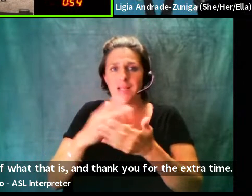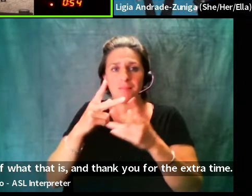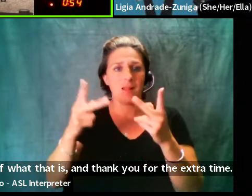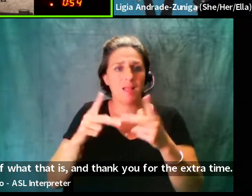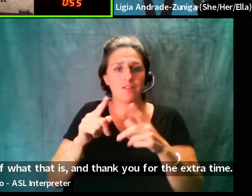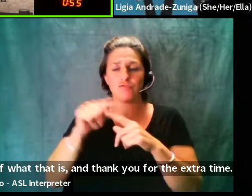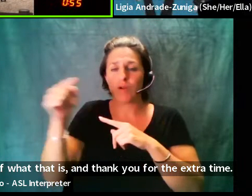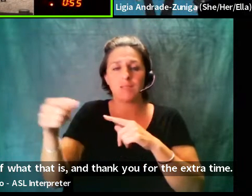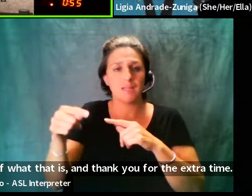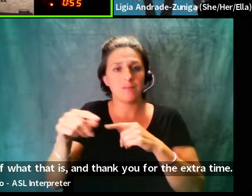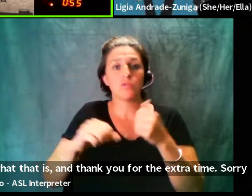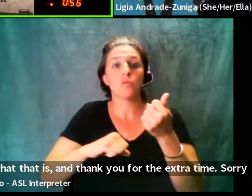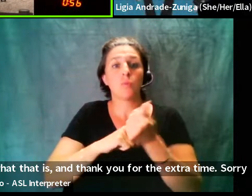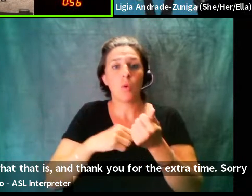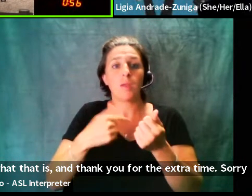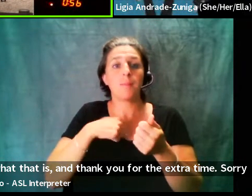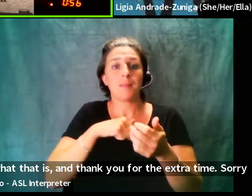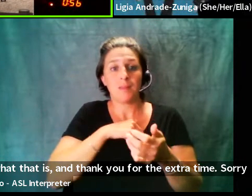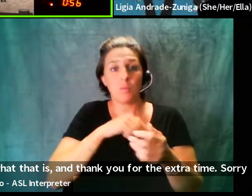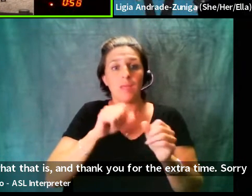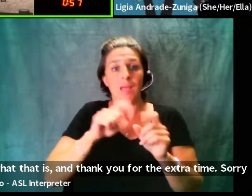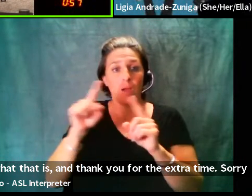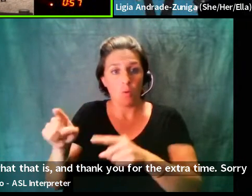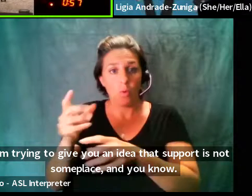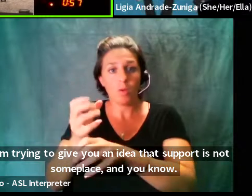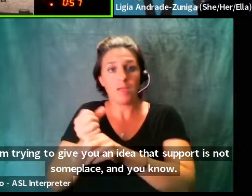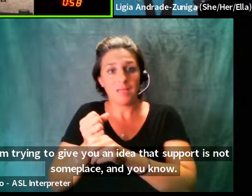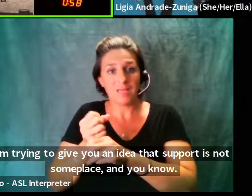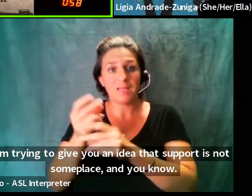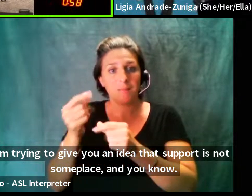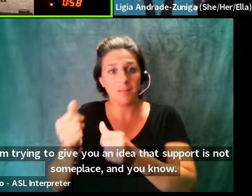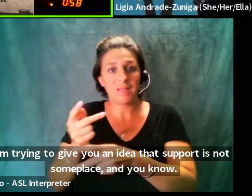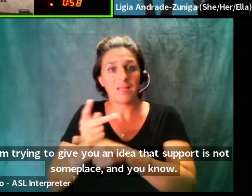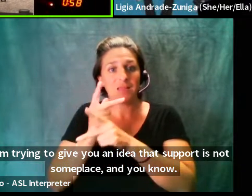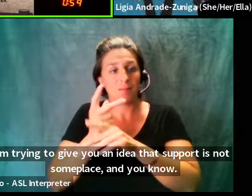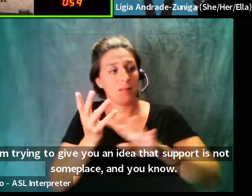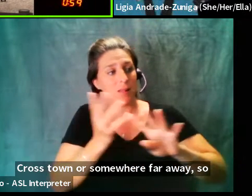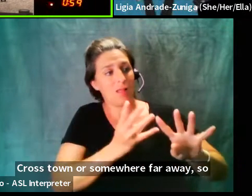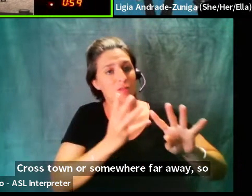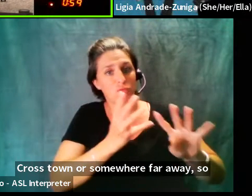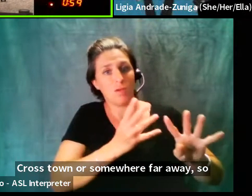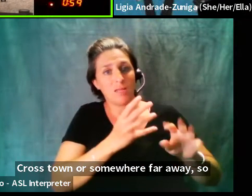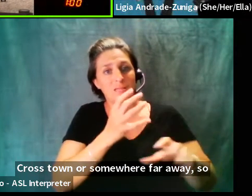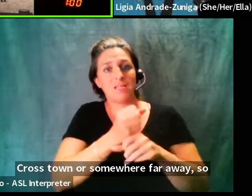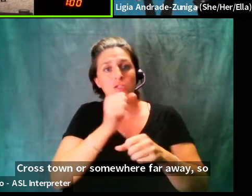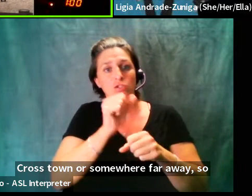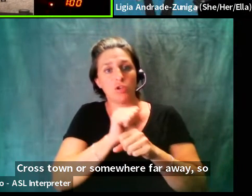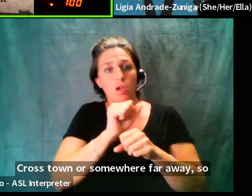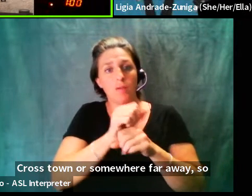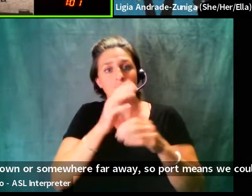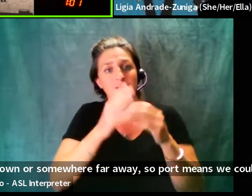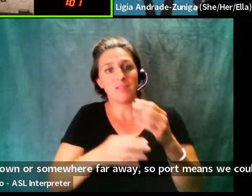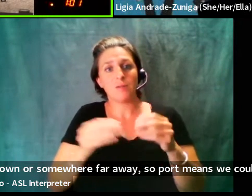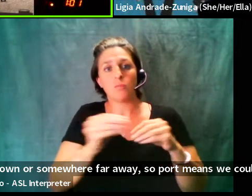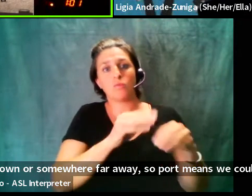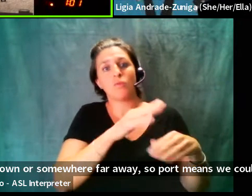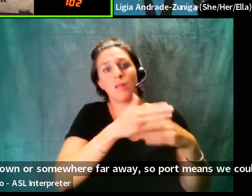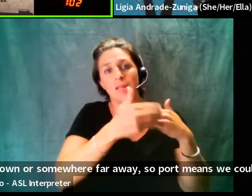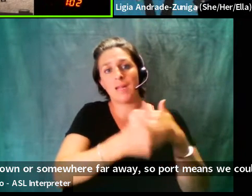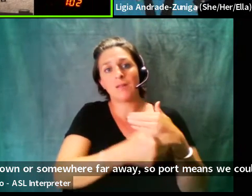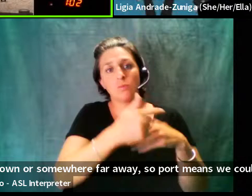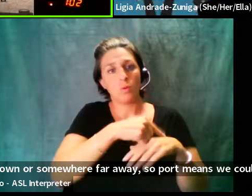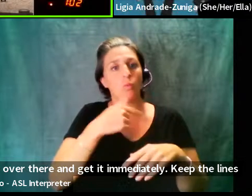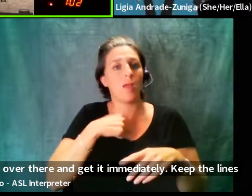far away. Support means we could go over there and get it immediately, keep the lines running, get the job finished, and move on to the next one. We have to be